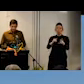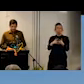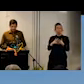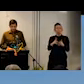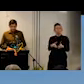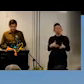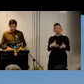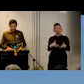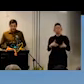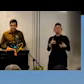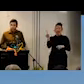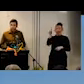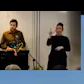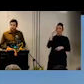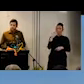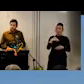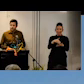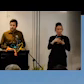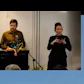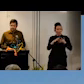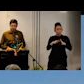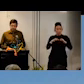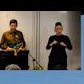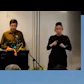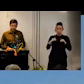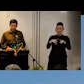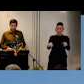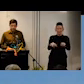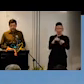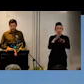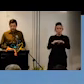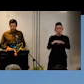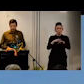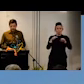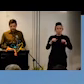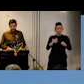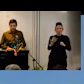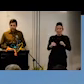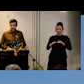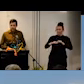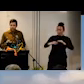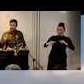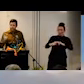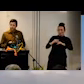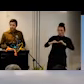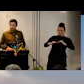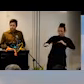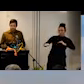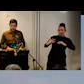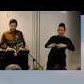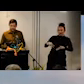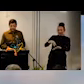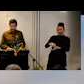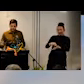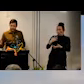to help them catch a wave at the right time, there's this little platform and they can jump off and catch the wave perfectly at the